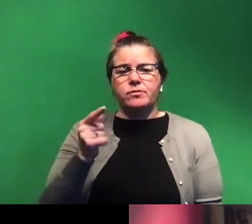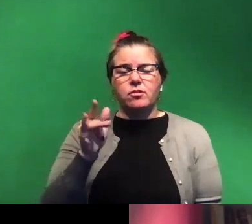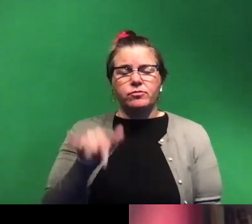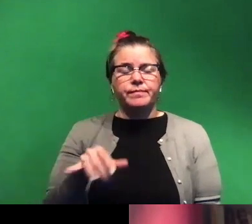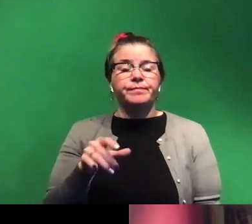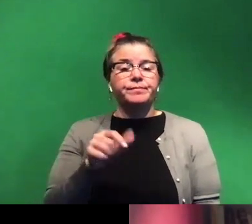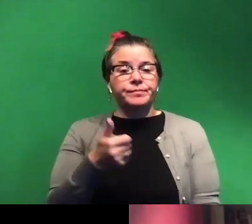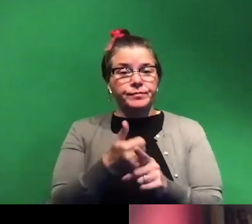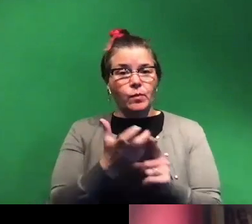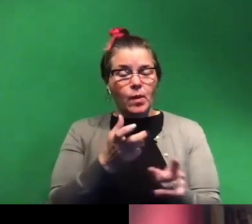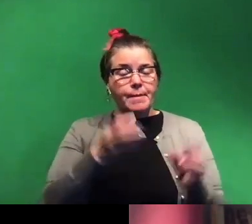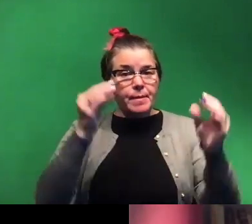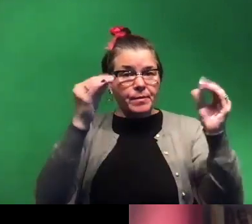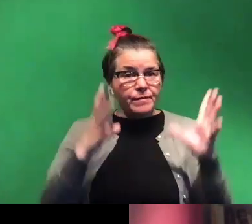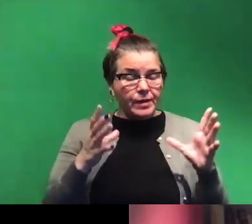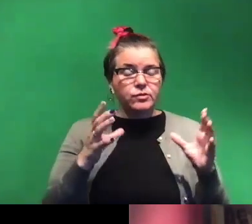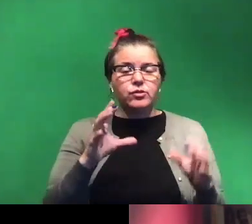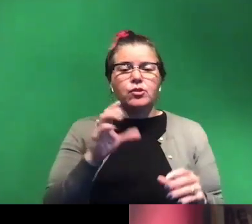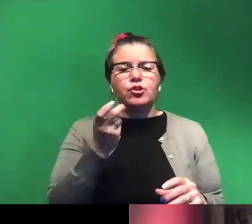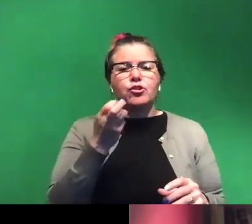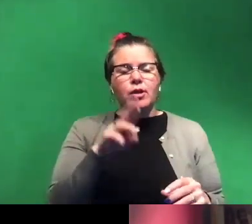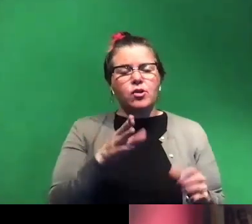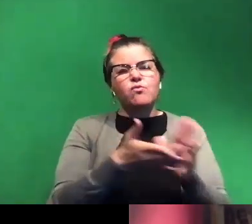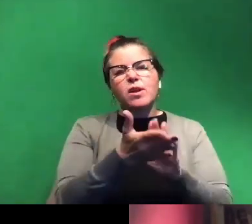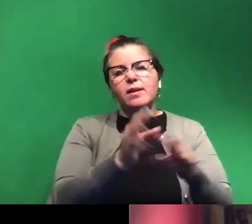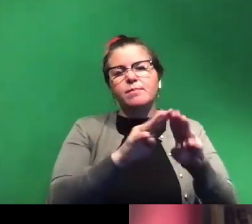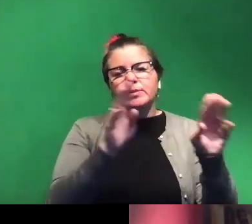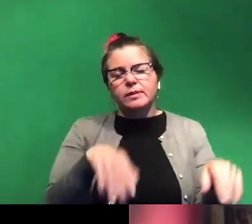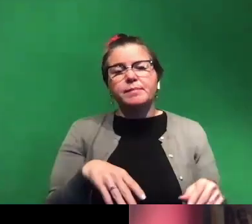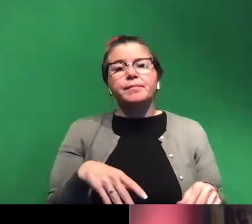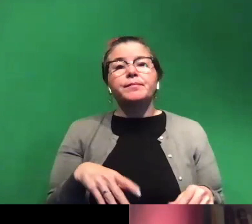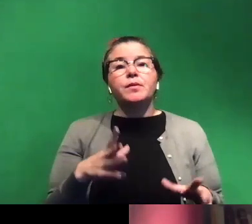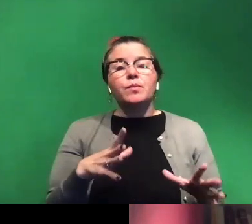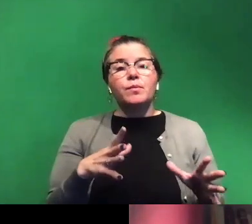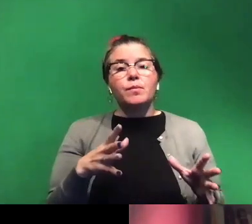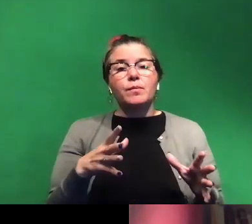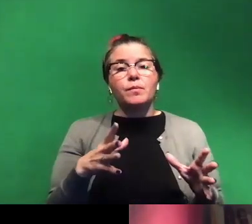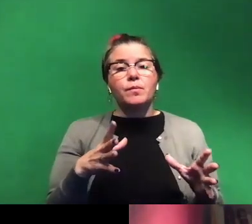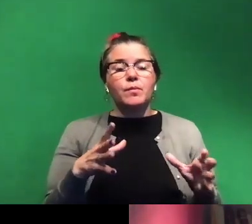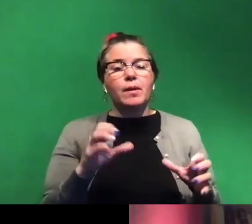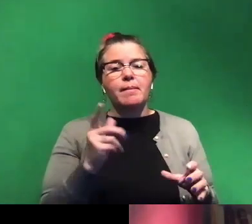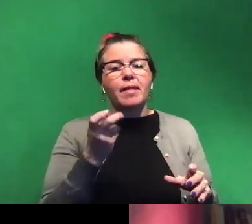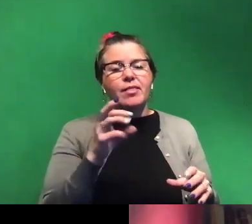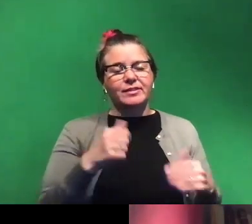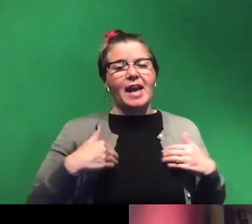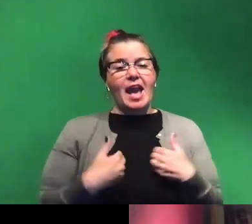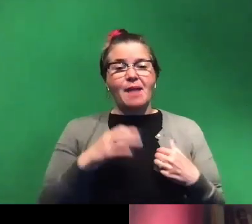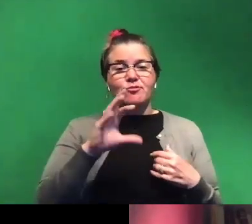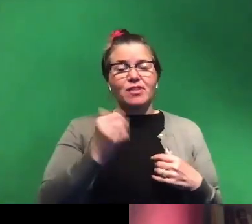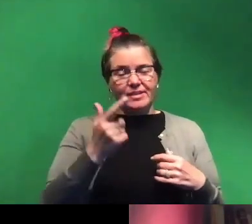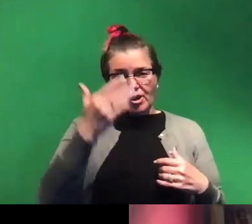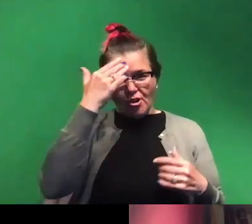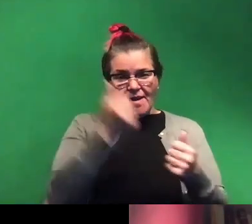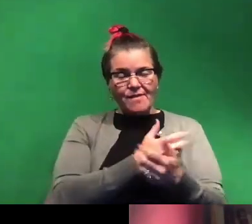be a professor or a curator, basically like running a museum, and if you want to be Blathers from Animal Crossing and basically run the museum and know everything,